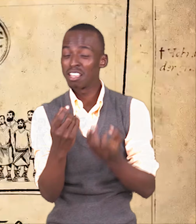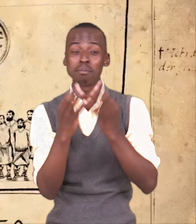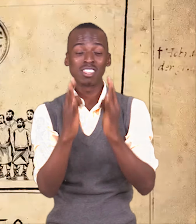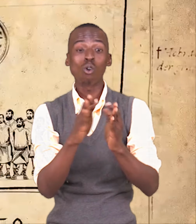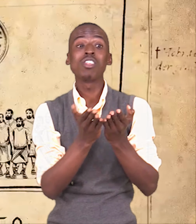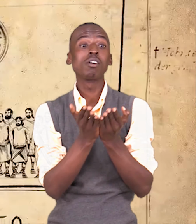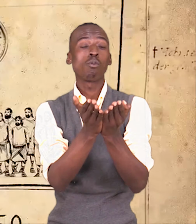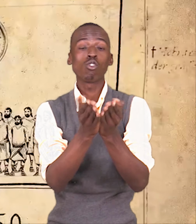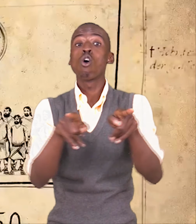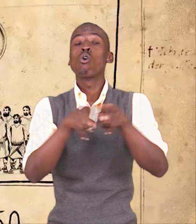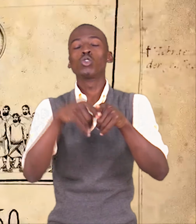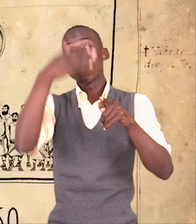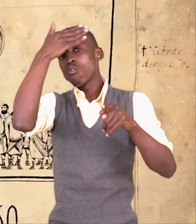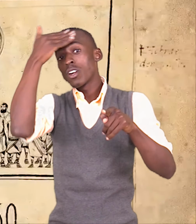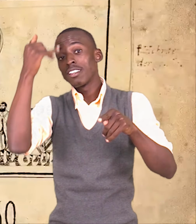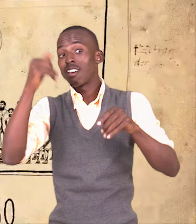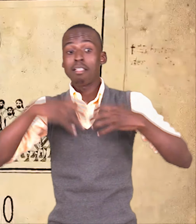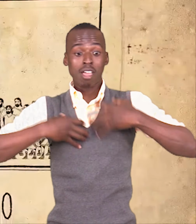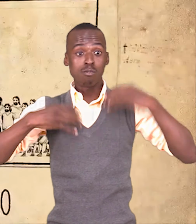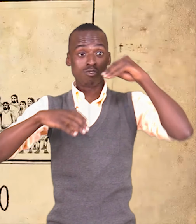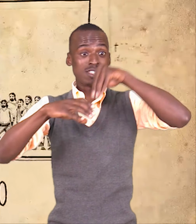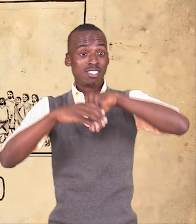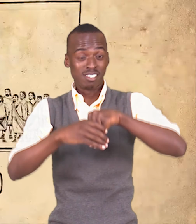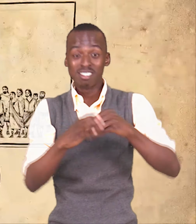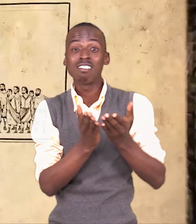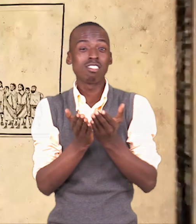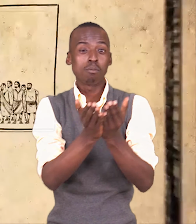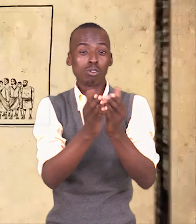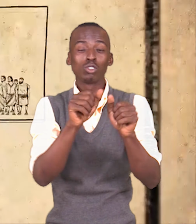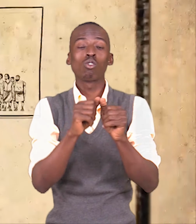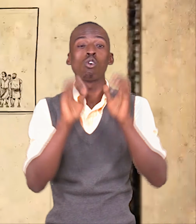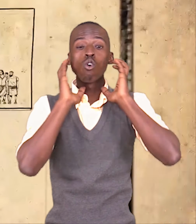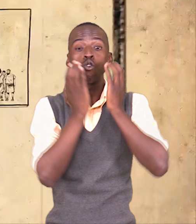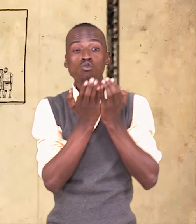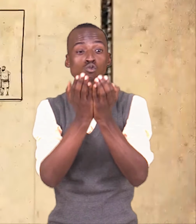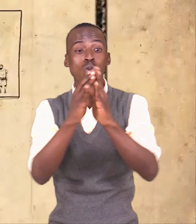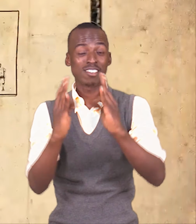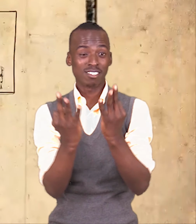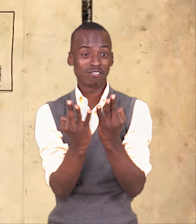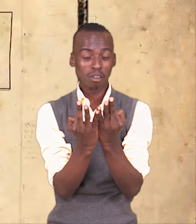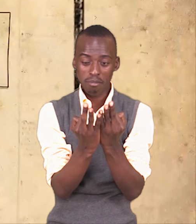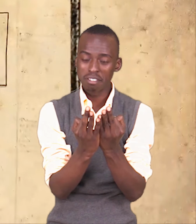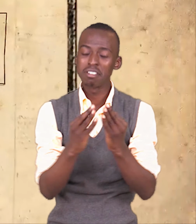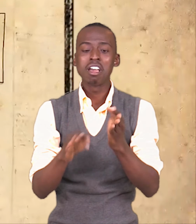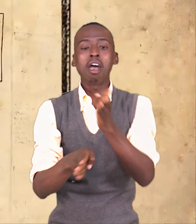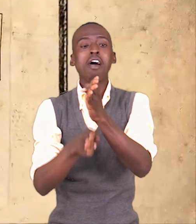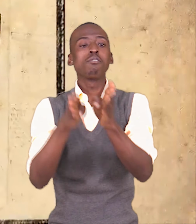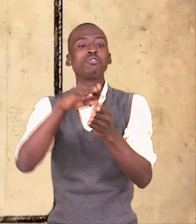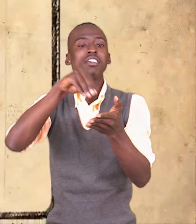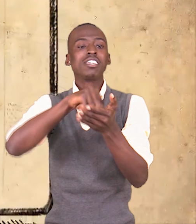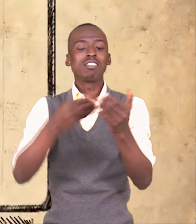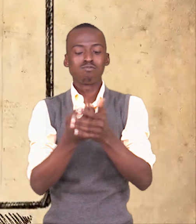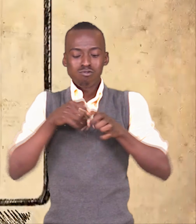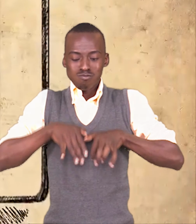use this family to restore humanity back to the garden. So that's the book of Genesis. But we